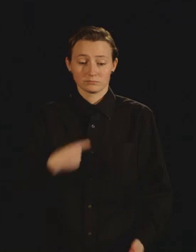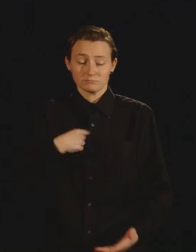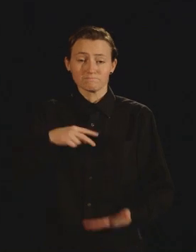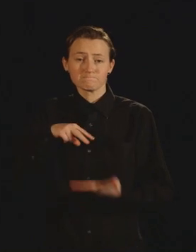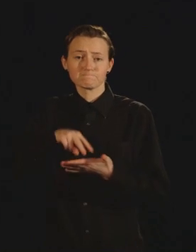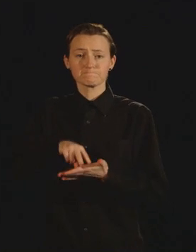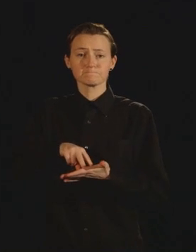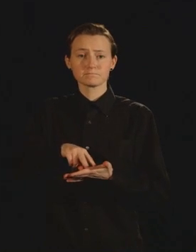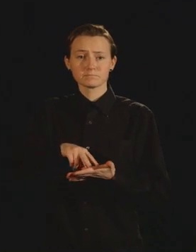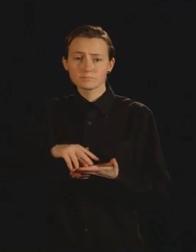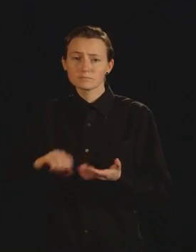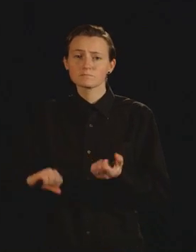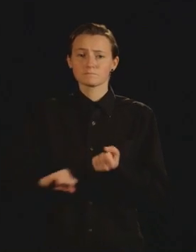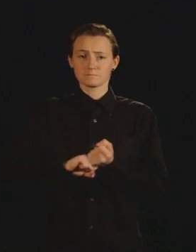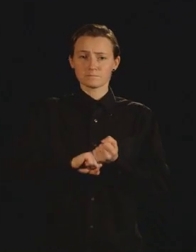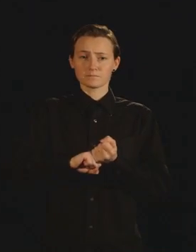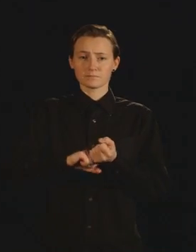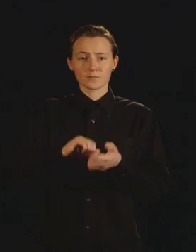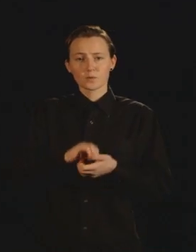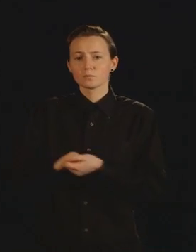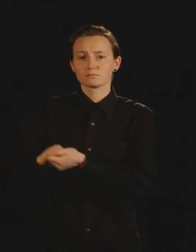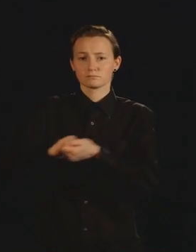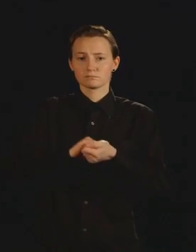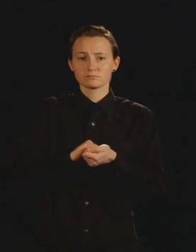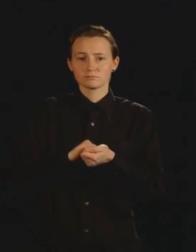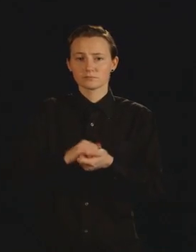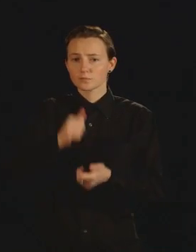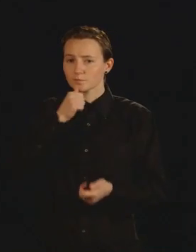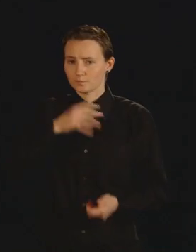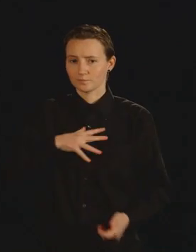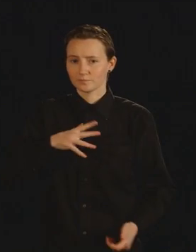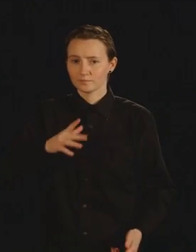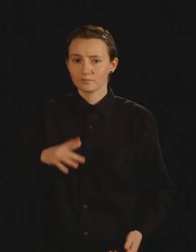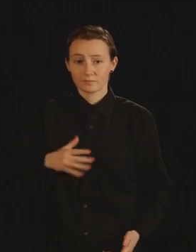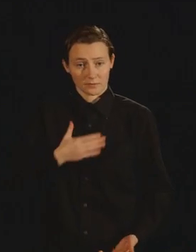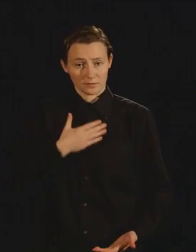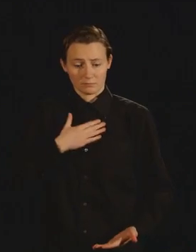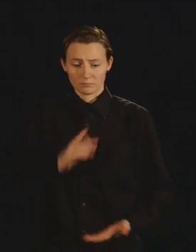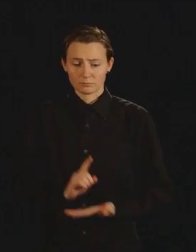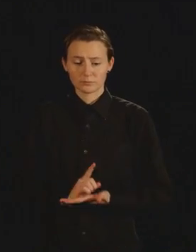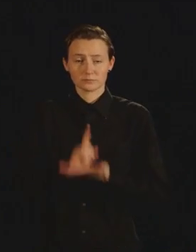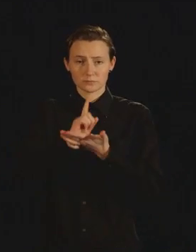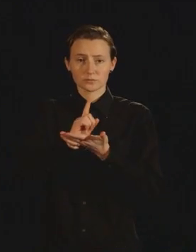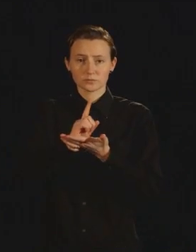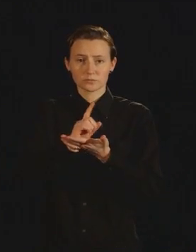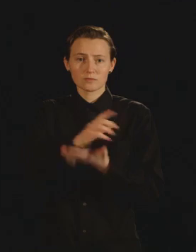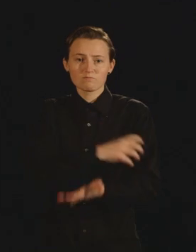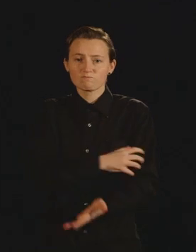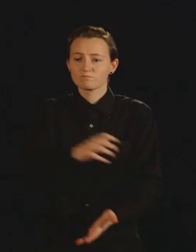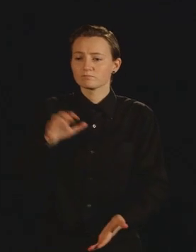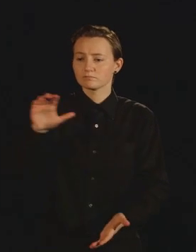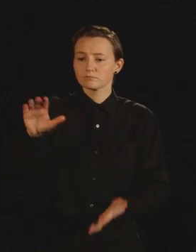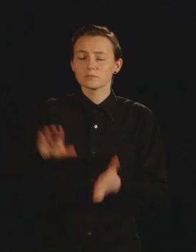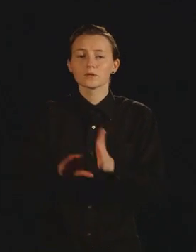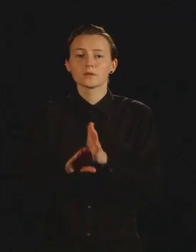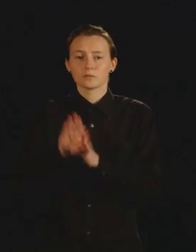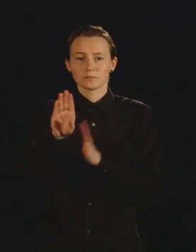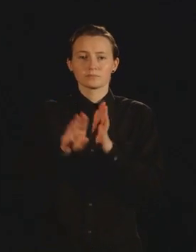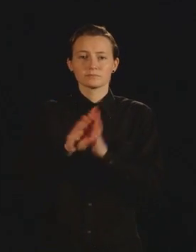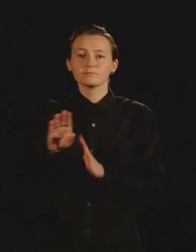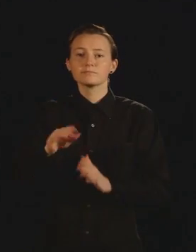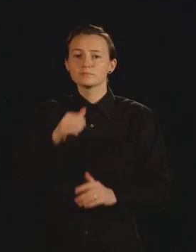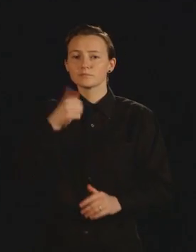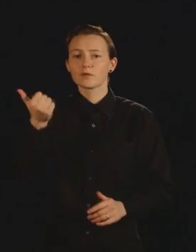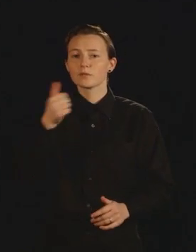stand beside and with all women committed to using the privilege that I have as a white woman to